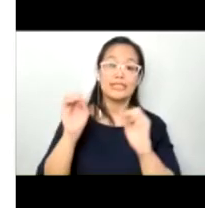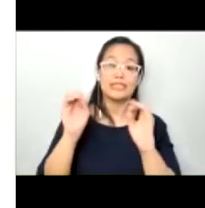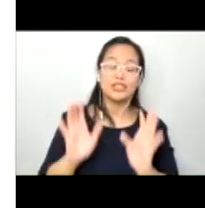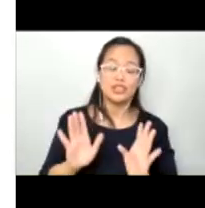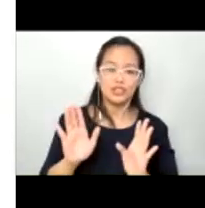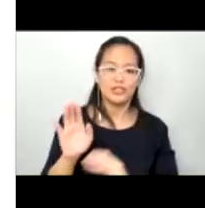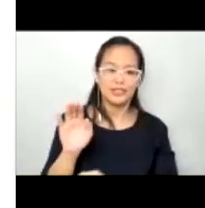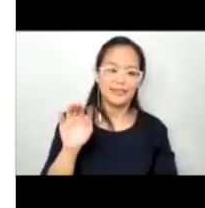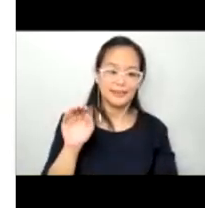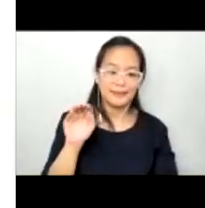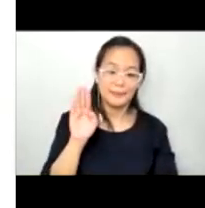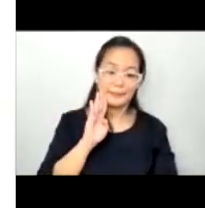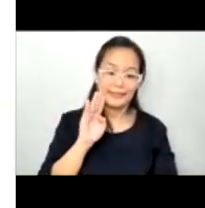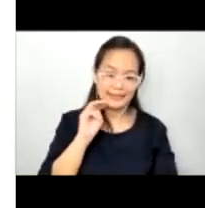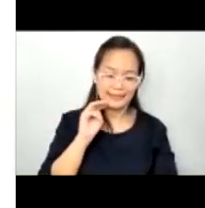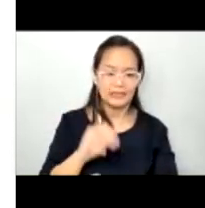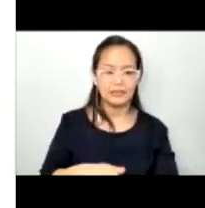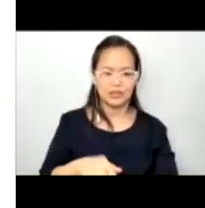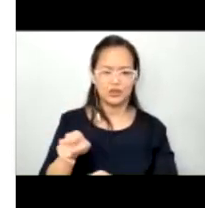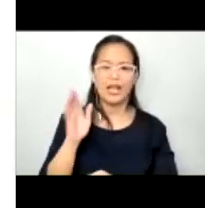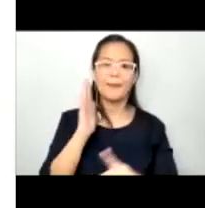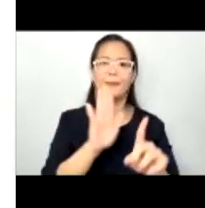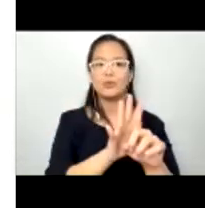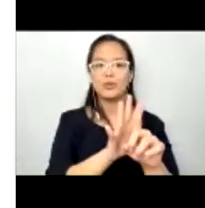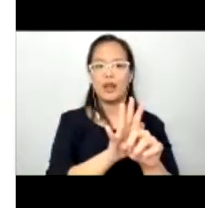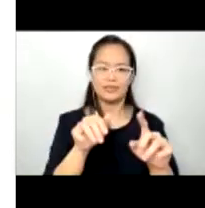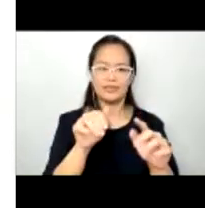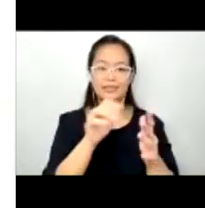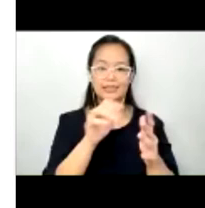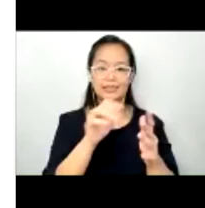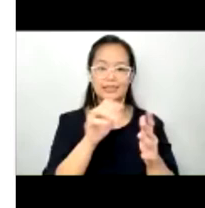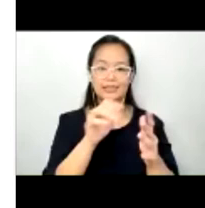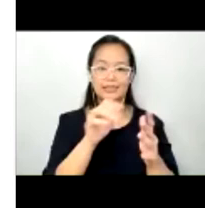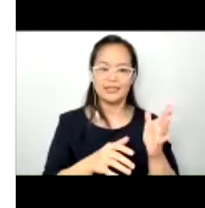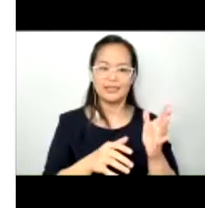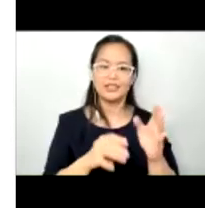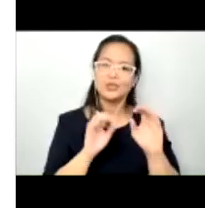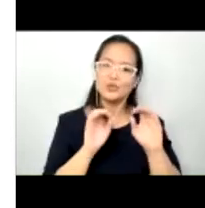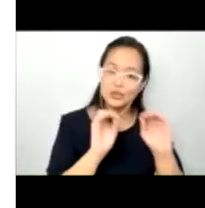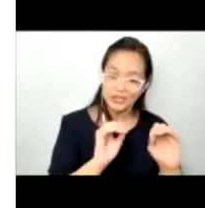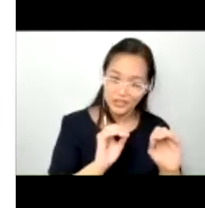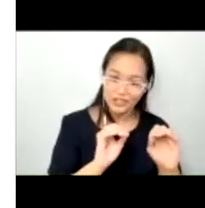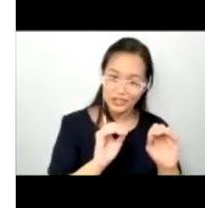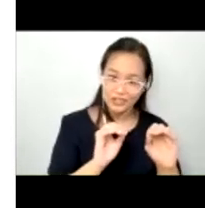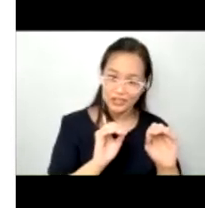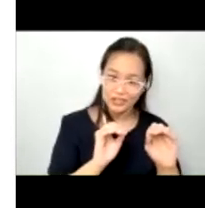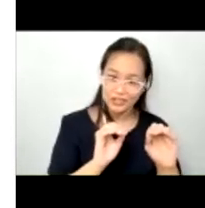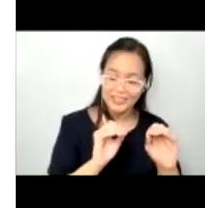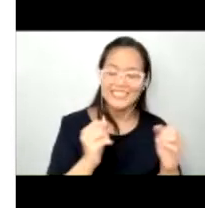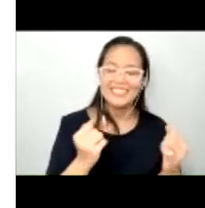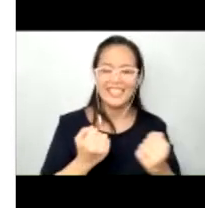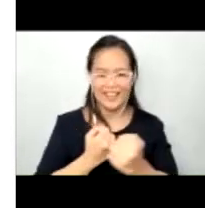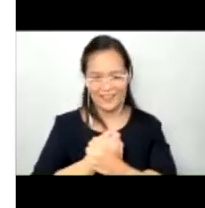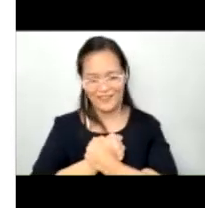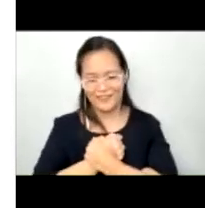okay, is known for her article, To Teach is to Love. So there's an article. I believe it appeared